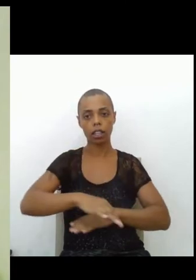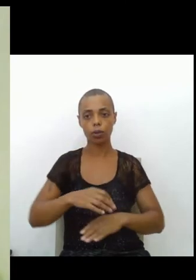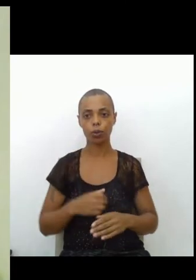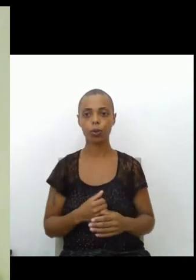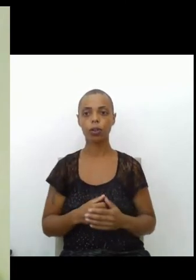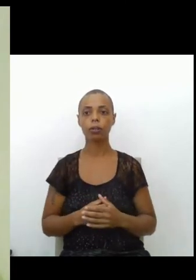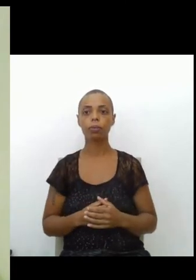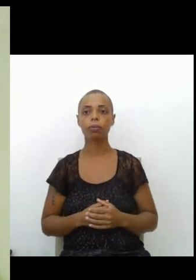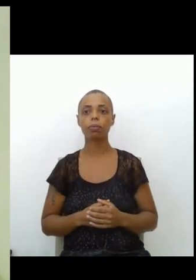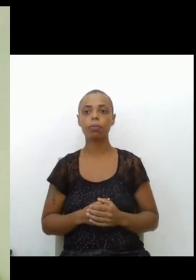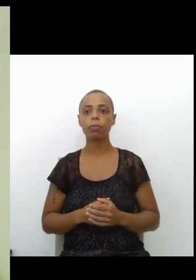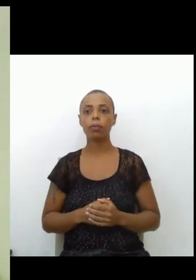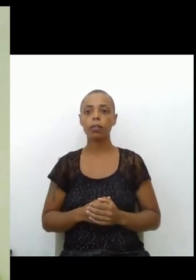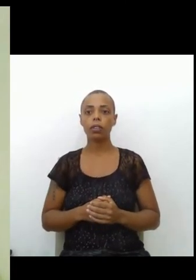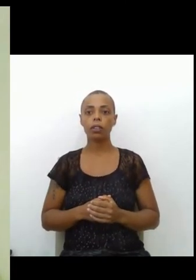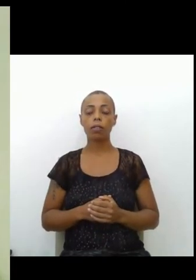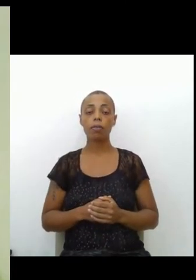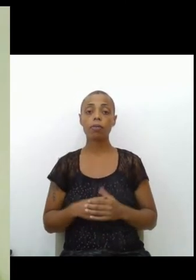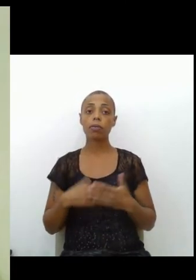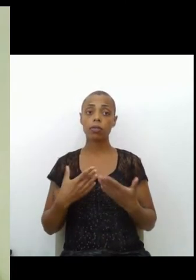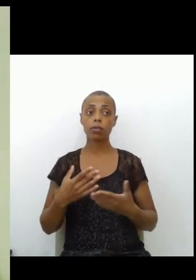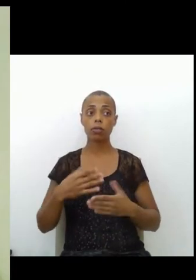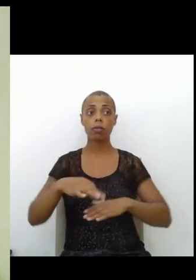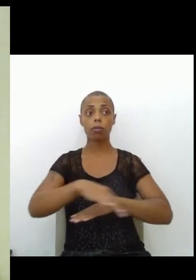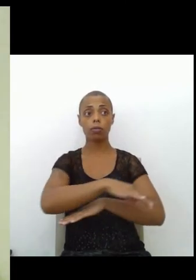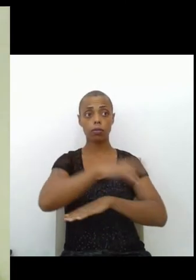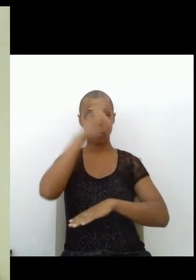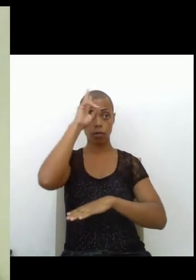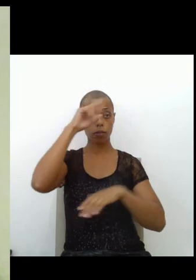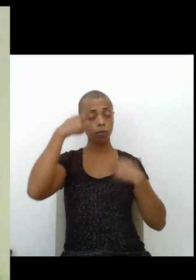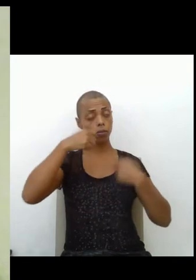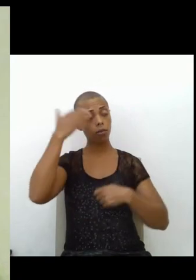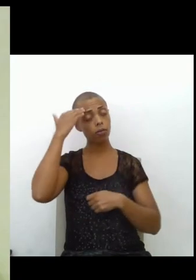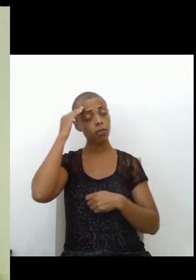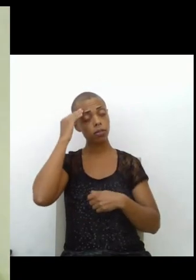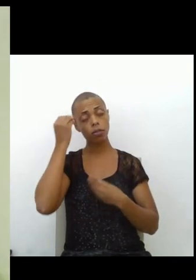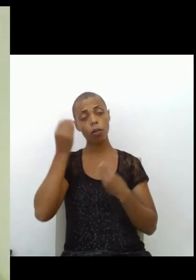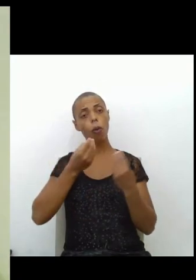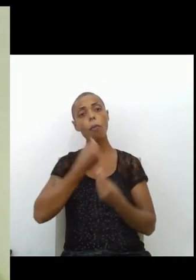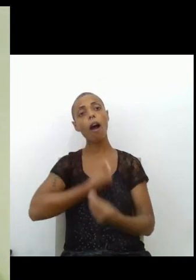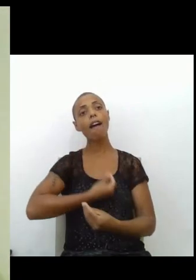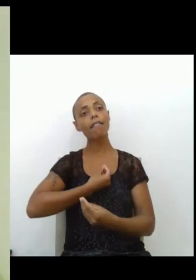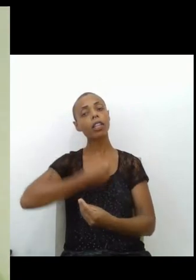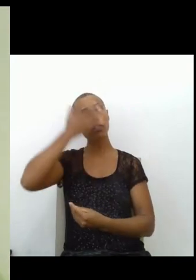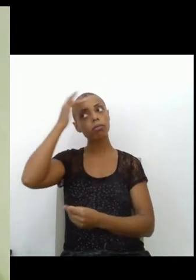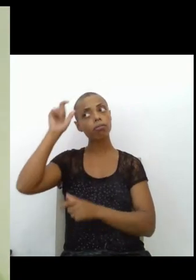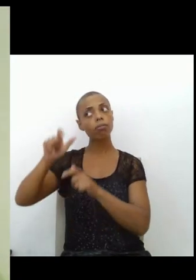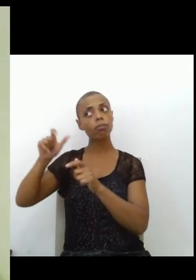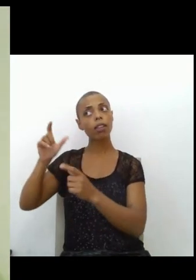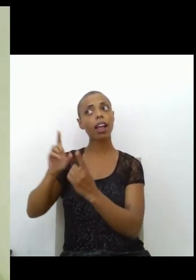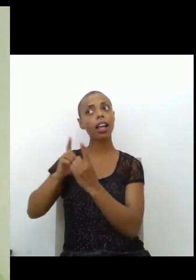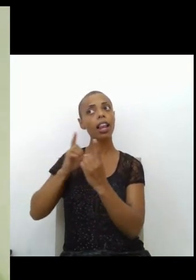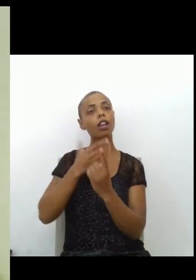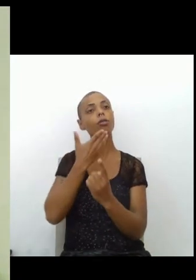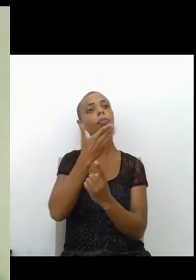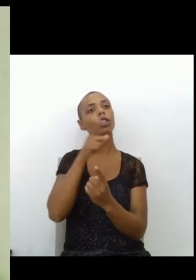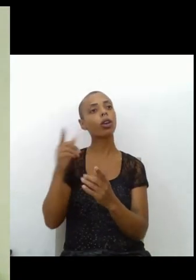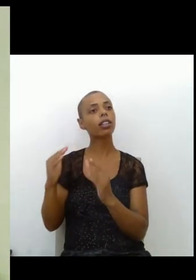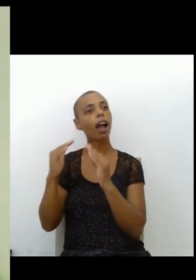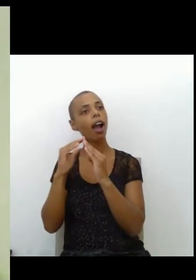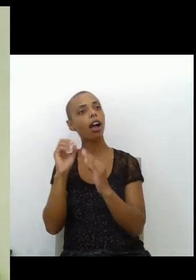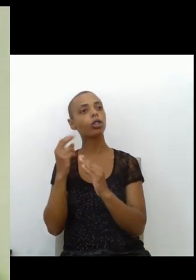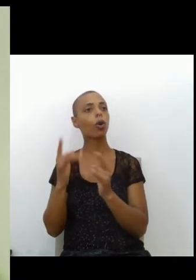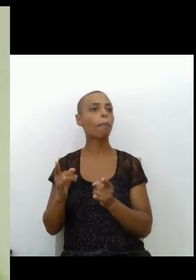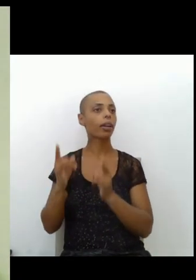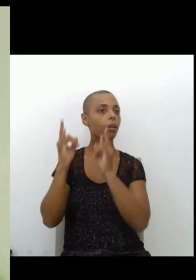clients and to have a deeper look than just to see the form or the material or the construction of the architecture